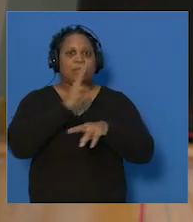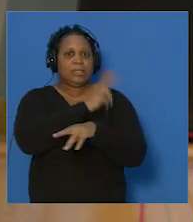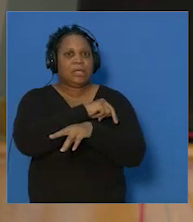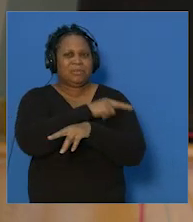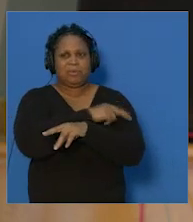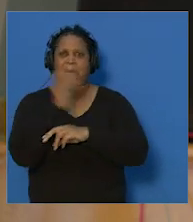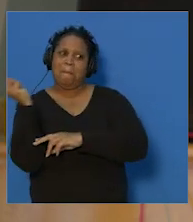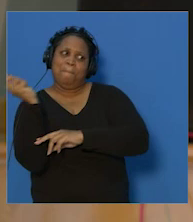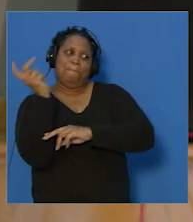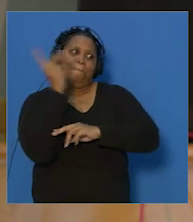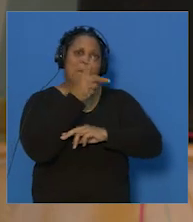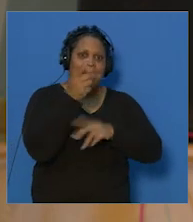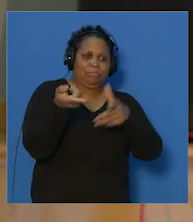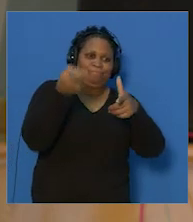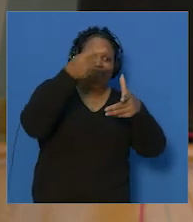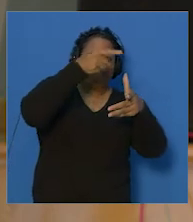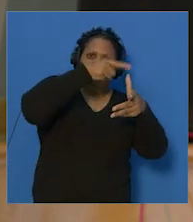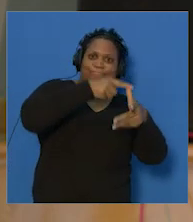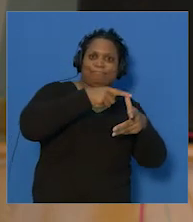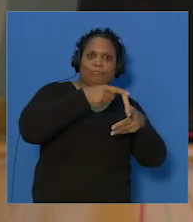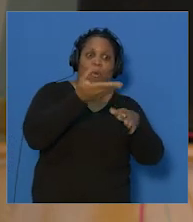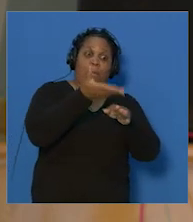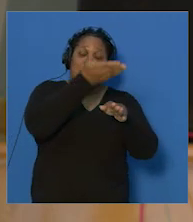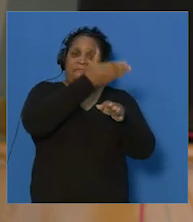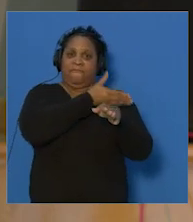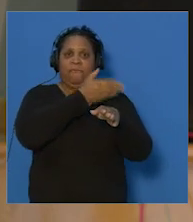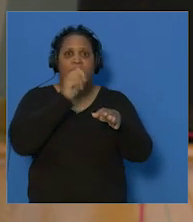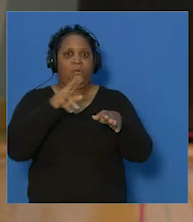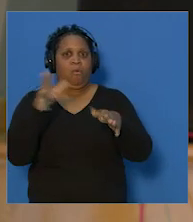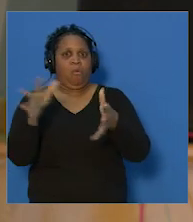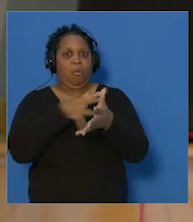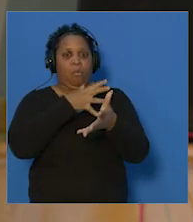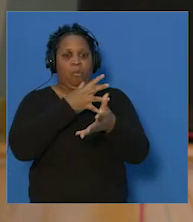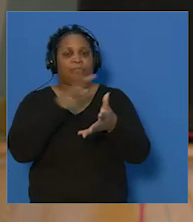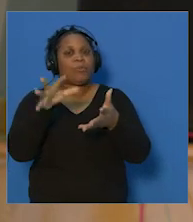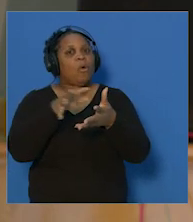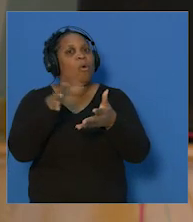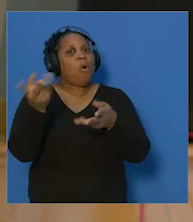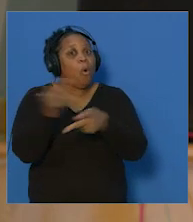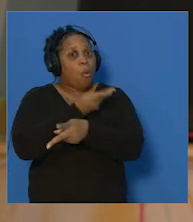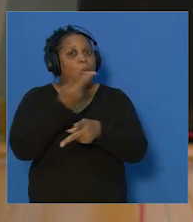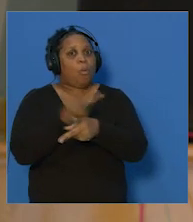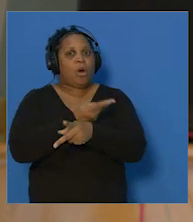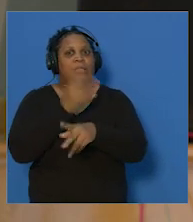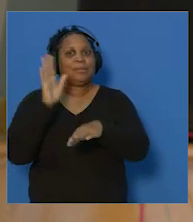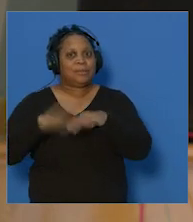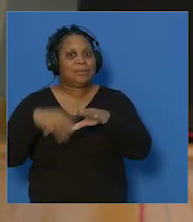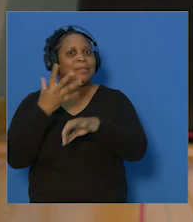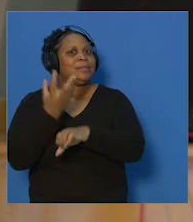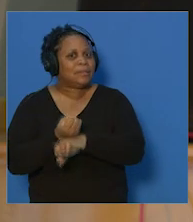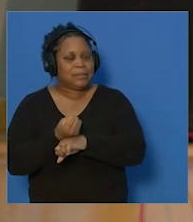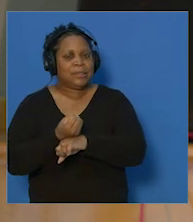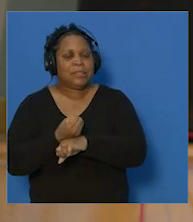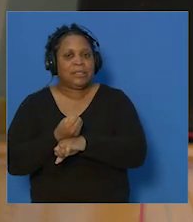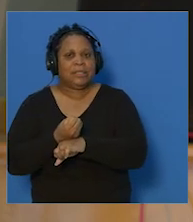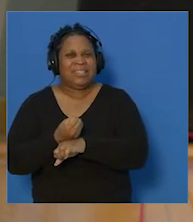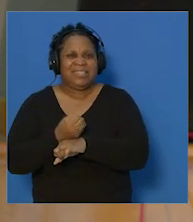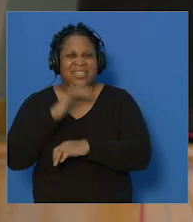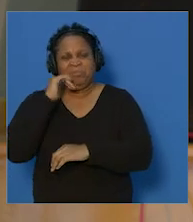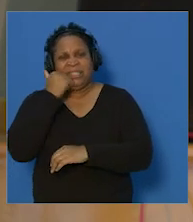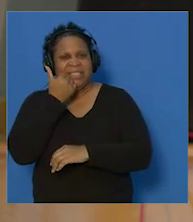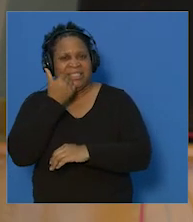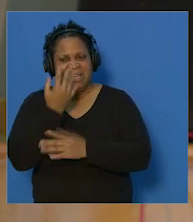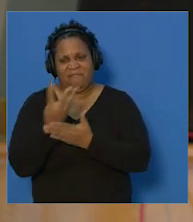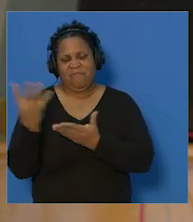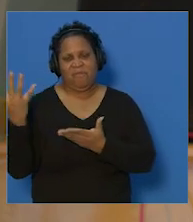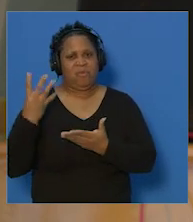up right back where we are today, which is probably more drastic measures such as sheltering in place. So unless it would be a shame that the last 4